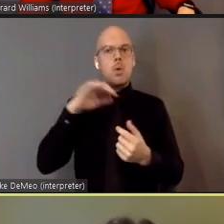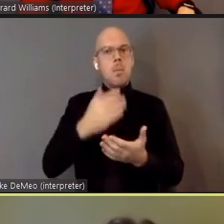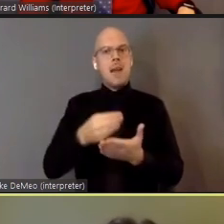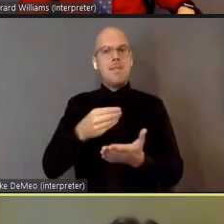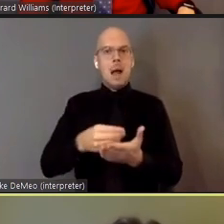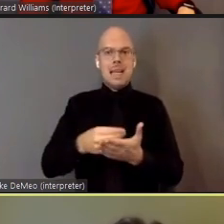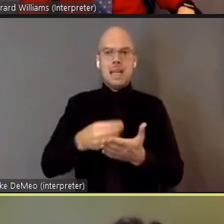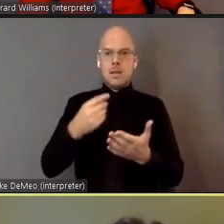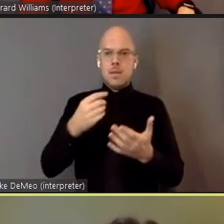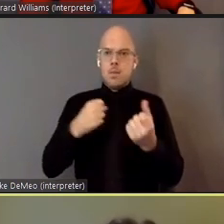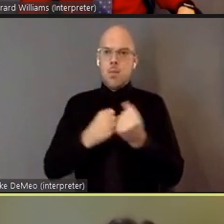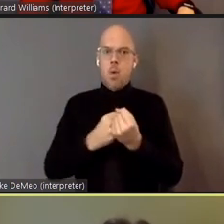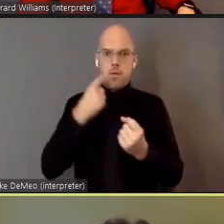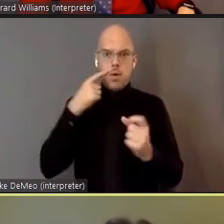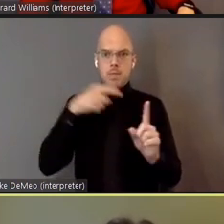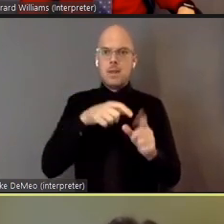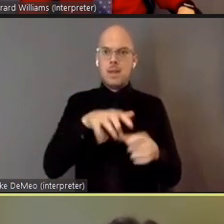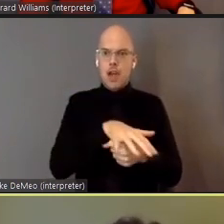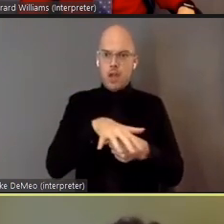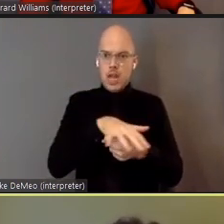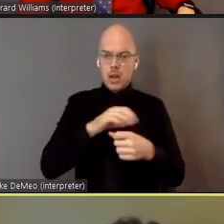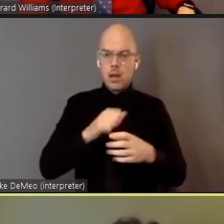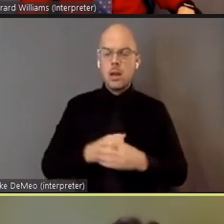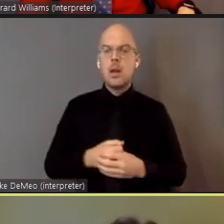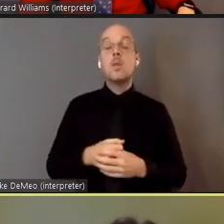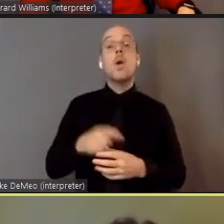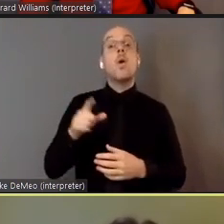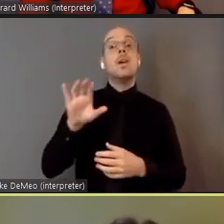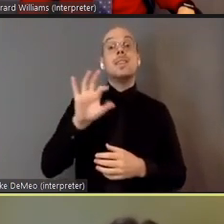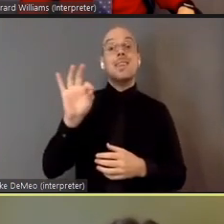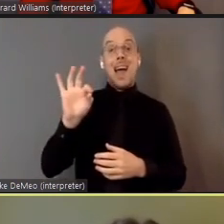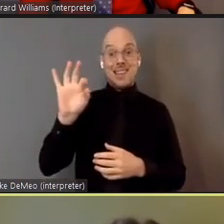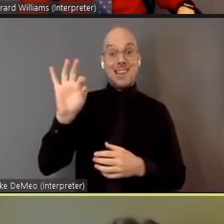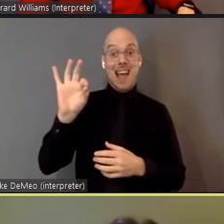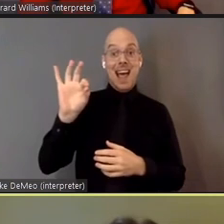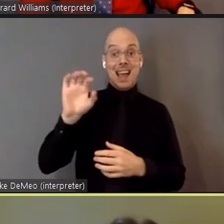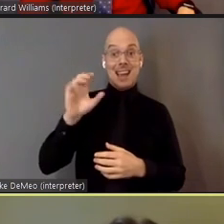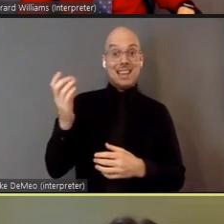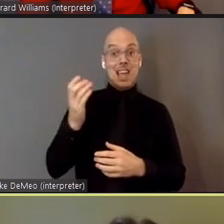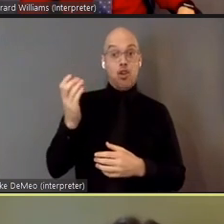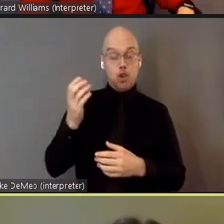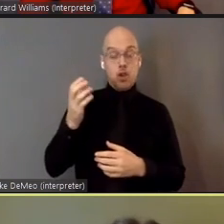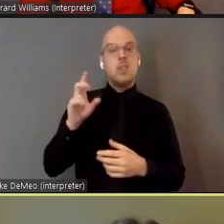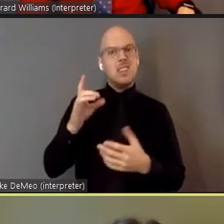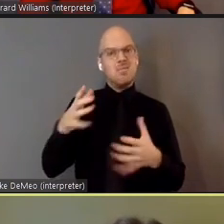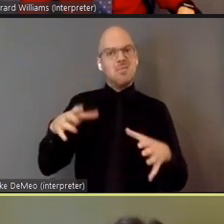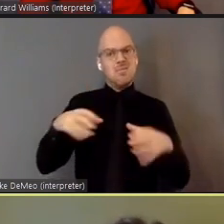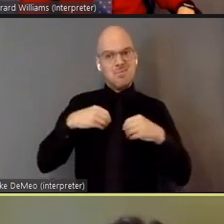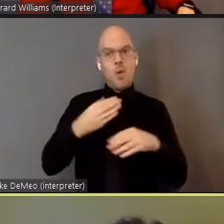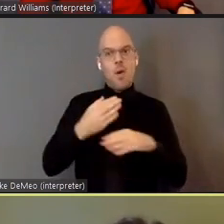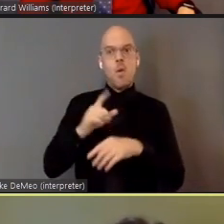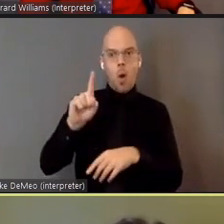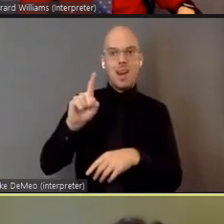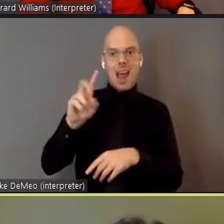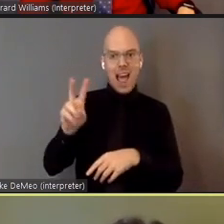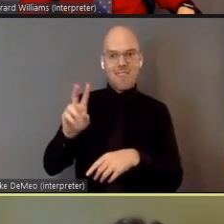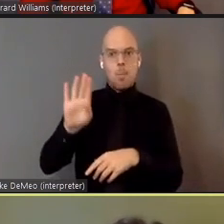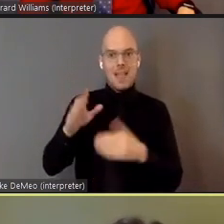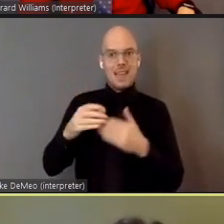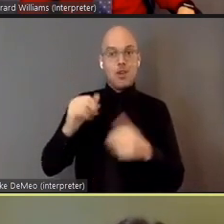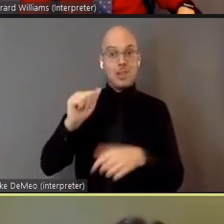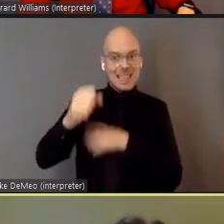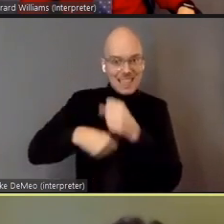area. And so 9 carriers accepted over $1.5 billion a year to serve 3.6 million homes